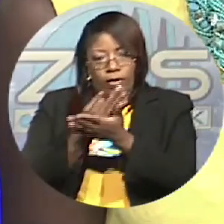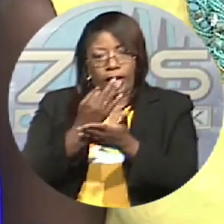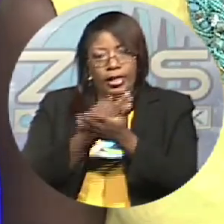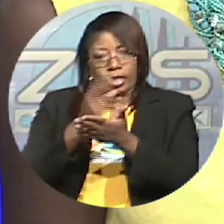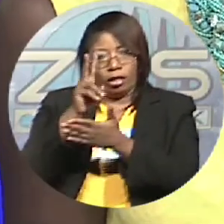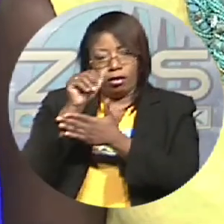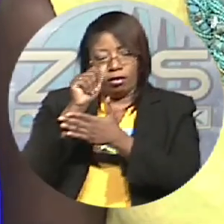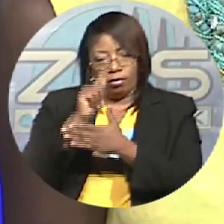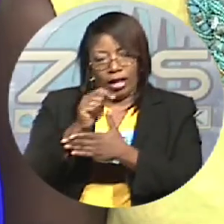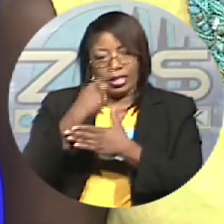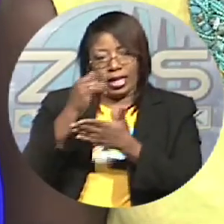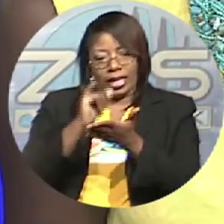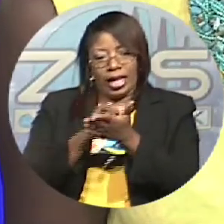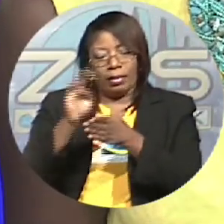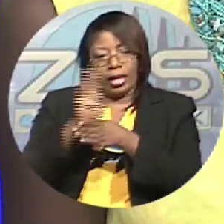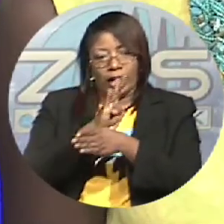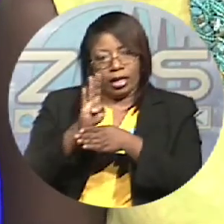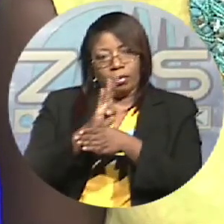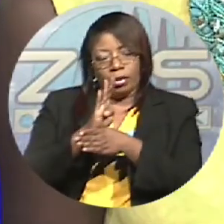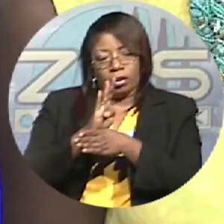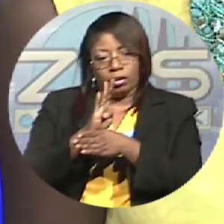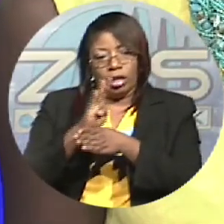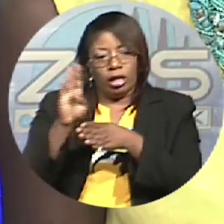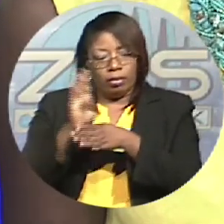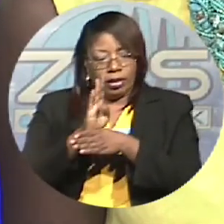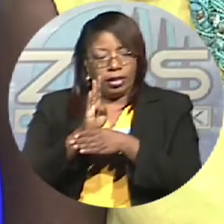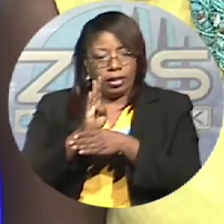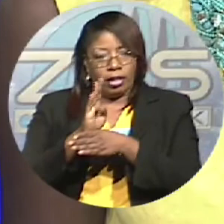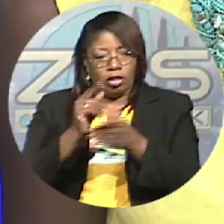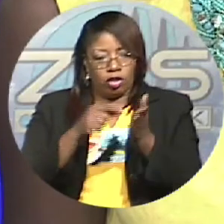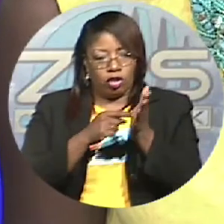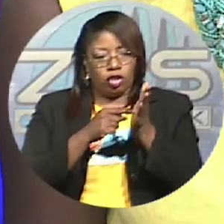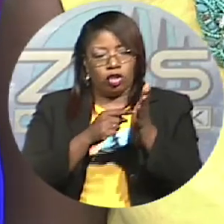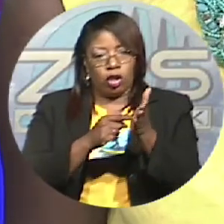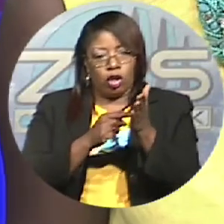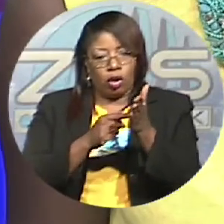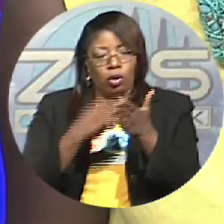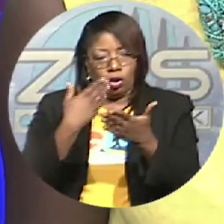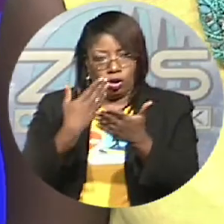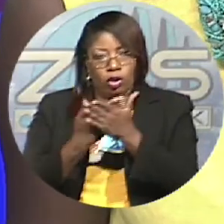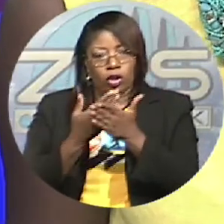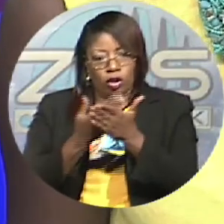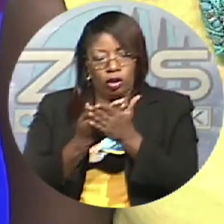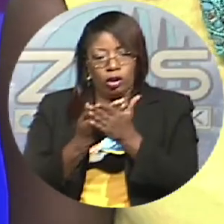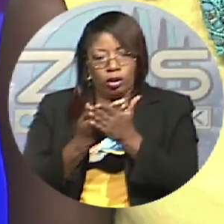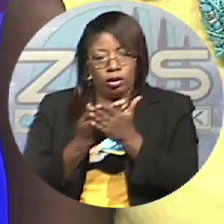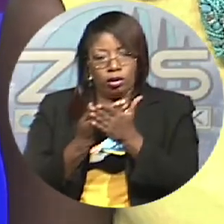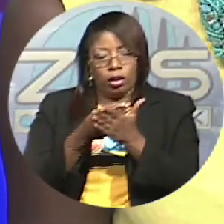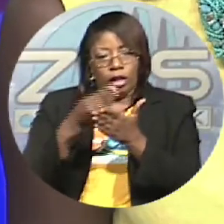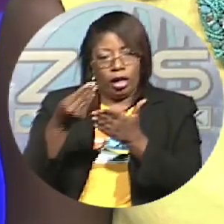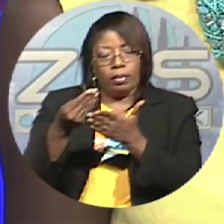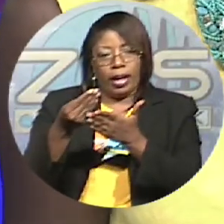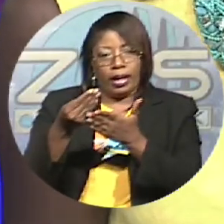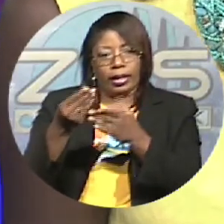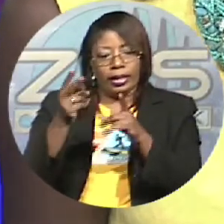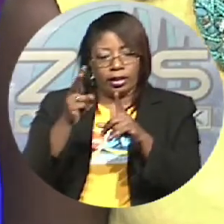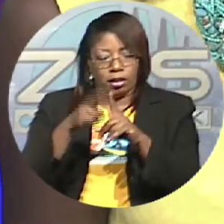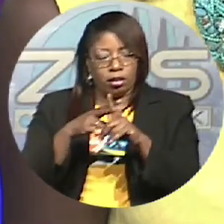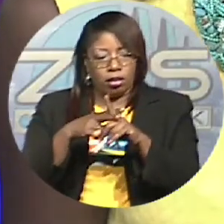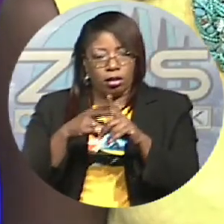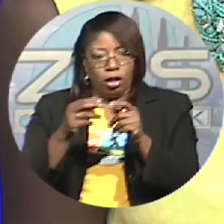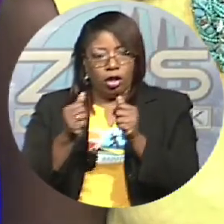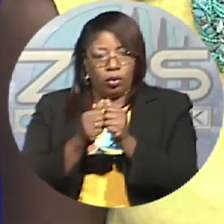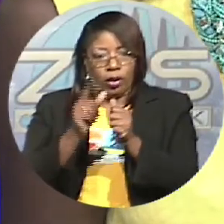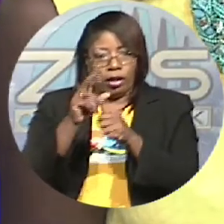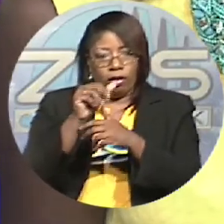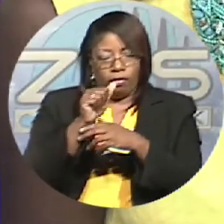that Bahamian businesses showed very healthy compliance with the quarterly deadline for VAT returns. More than 90% of businesses that